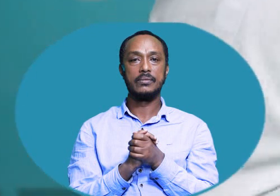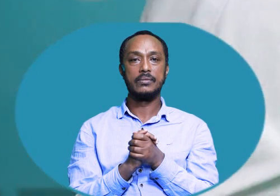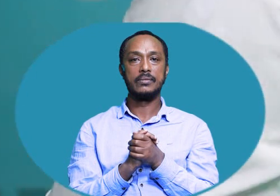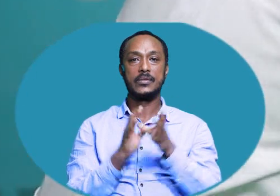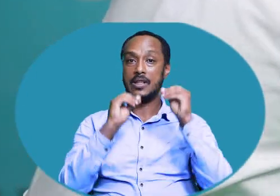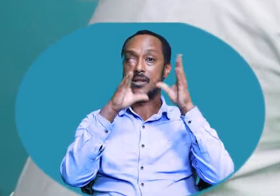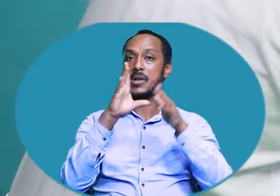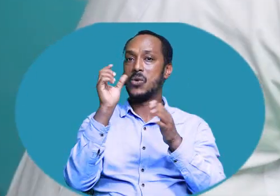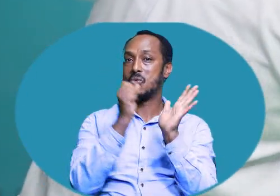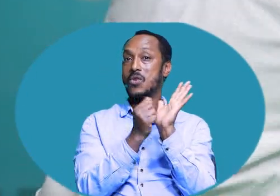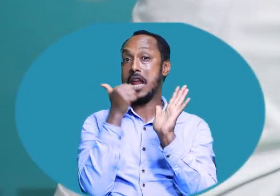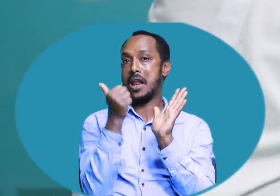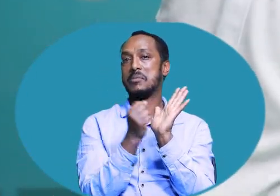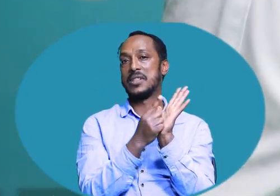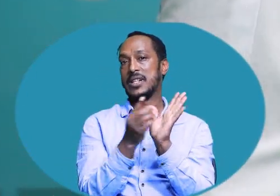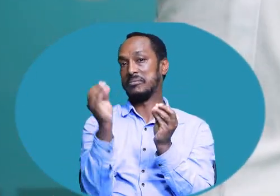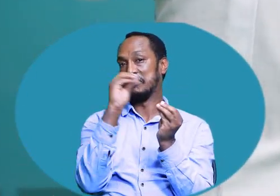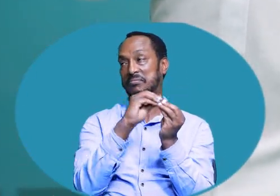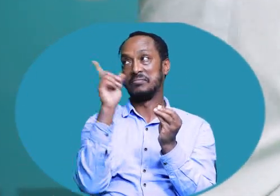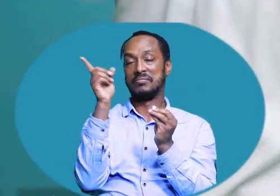One more example.